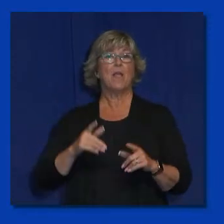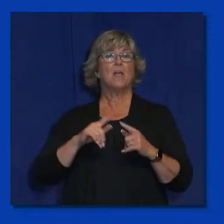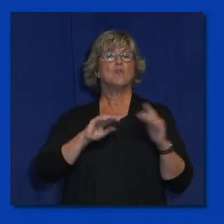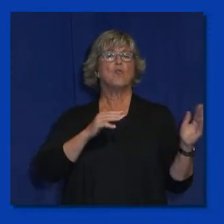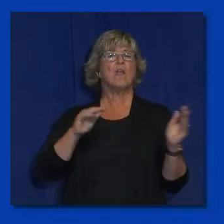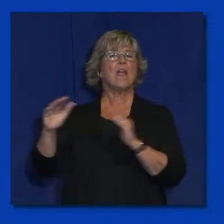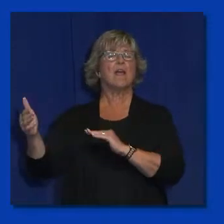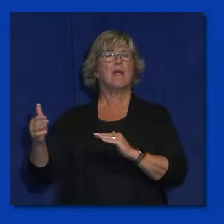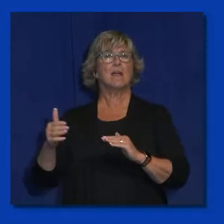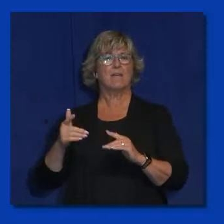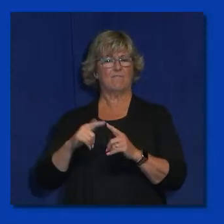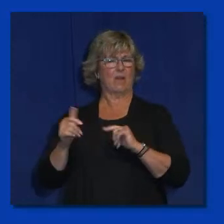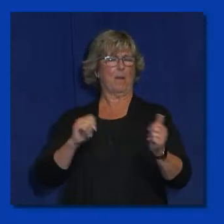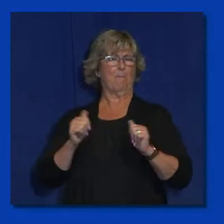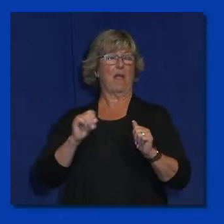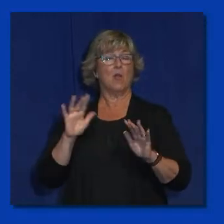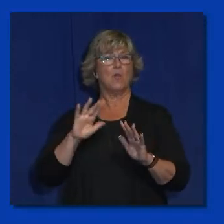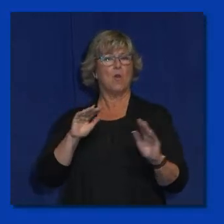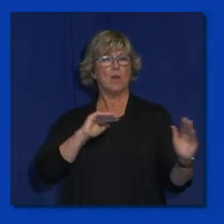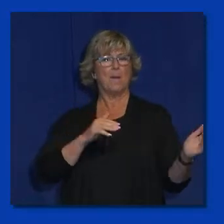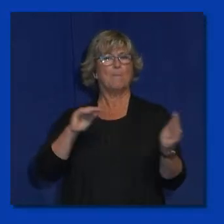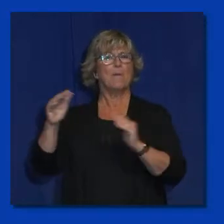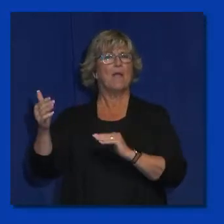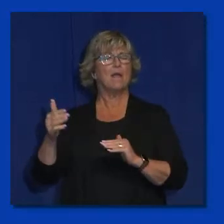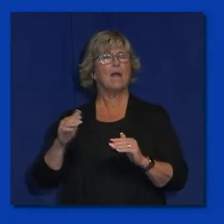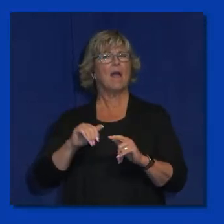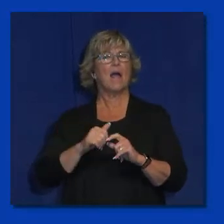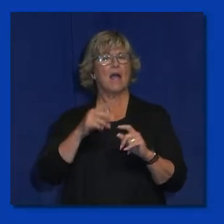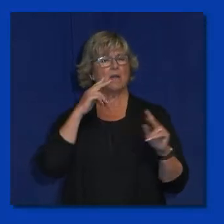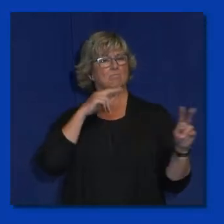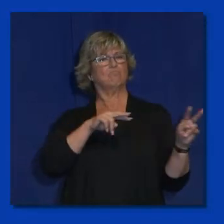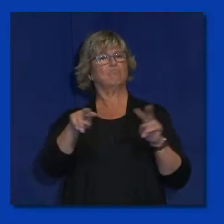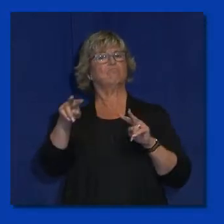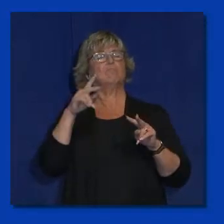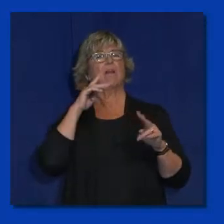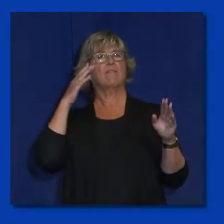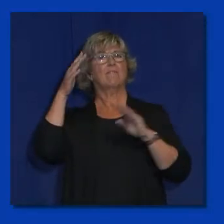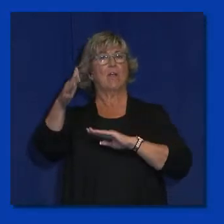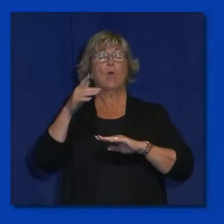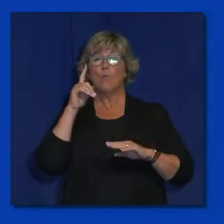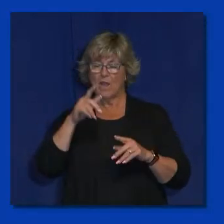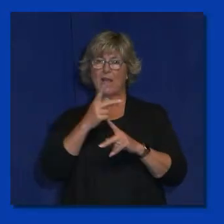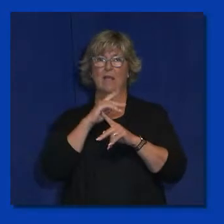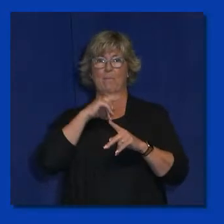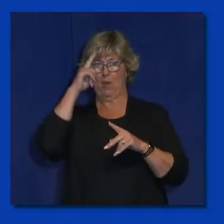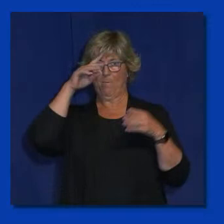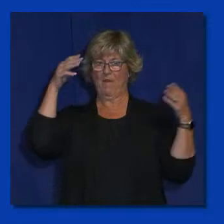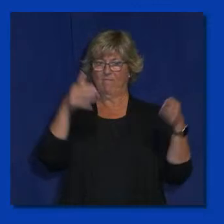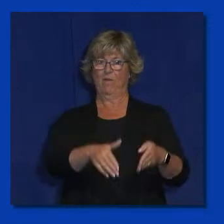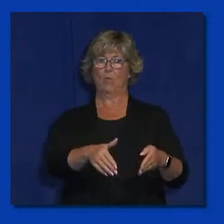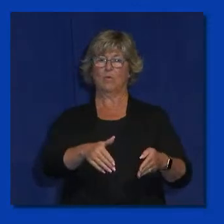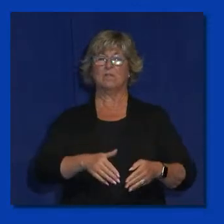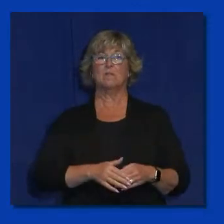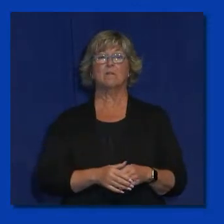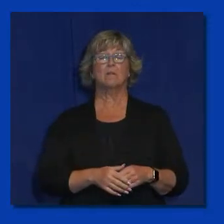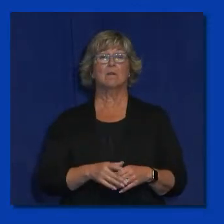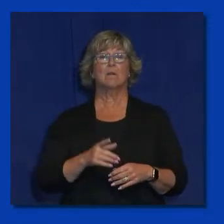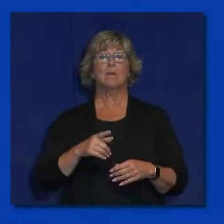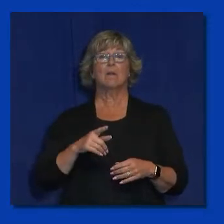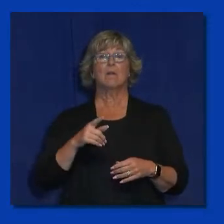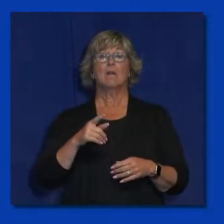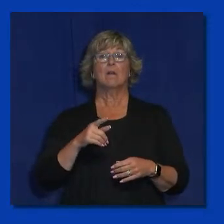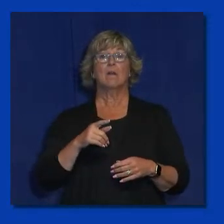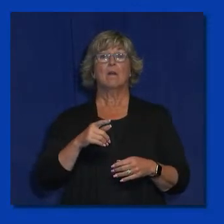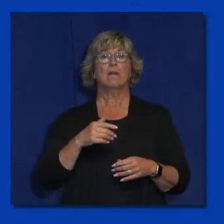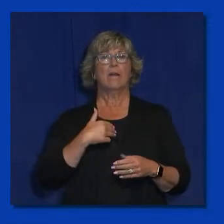and contrast from a competitive frame, but a compare and contrast of preview of things to come. We have to keep our mind focused. You've got the subvariant